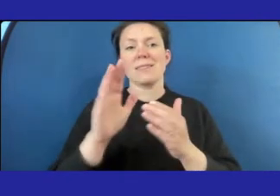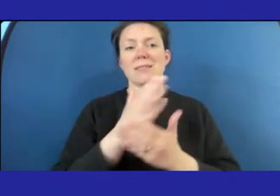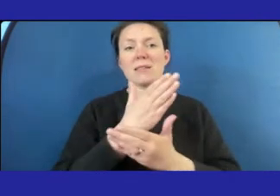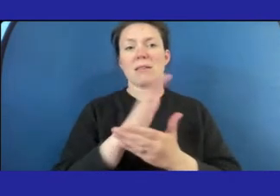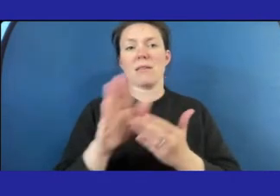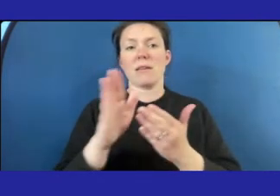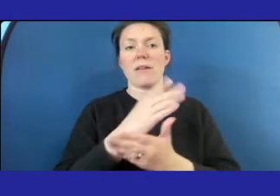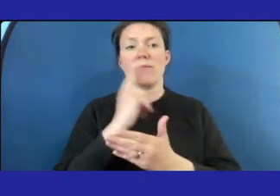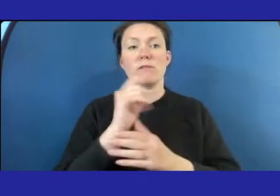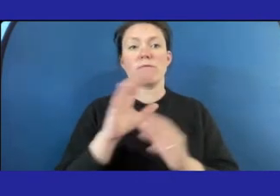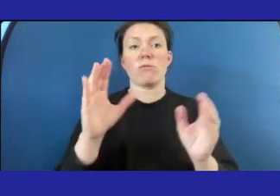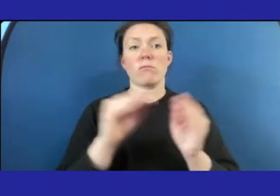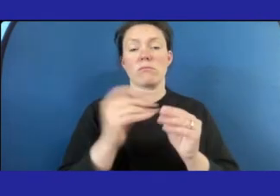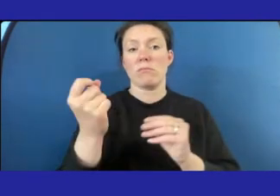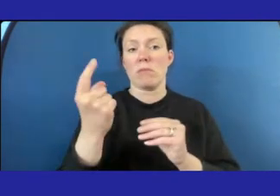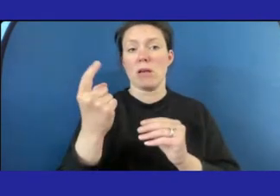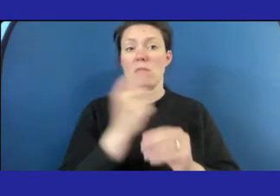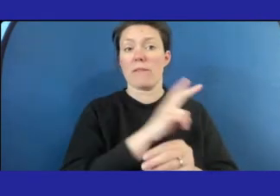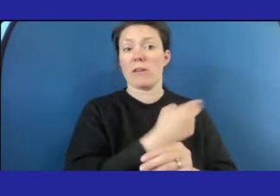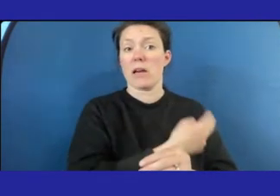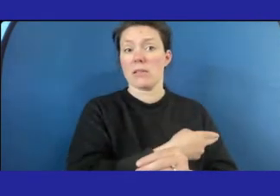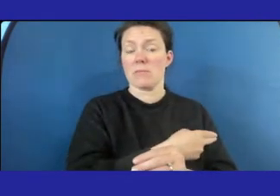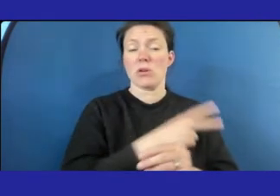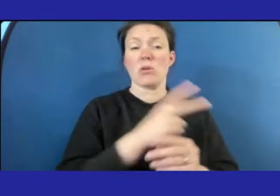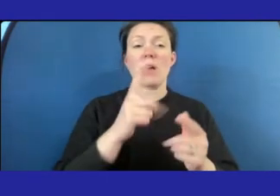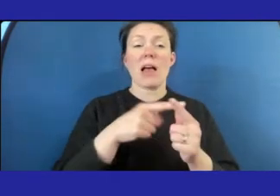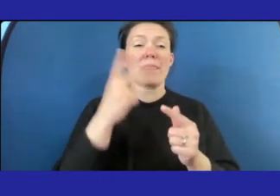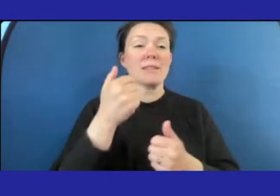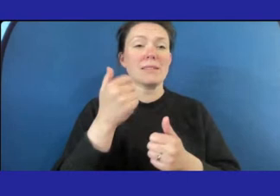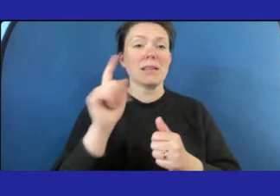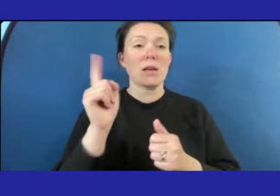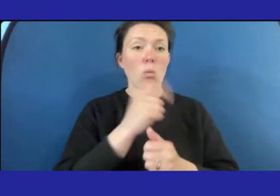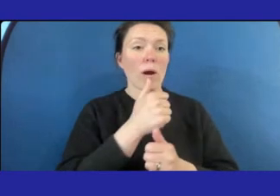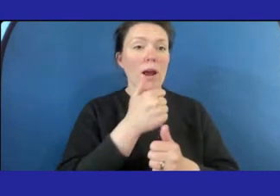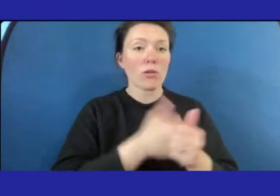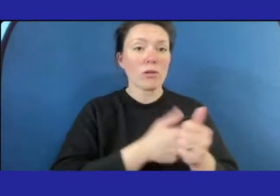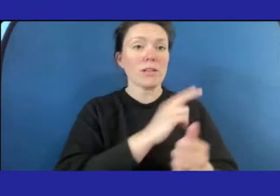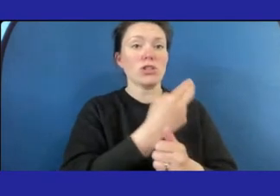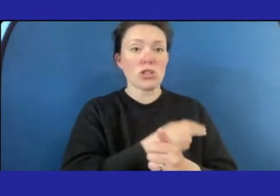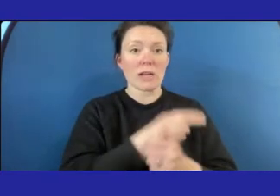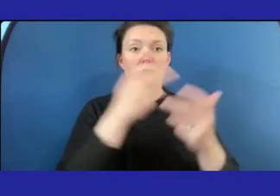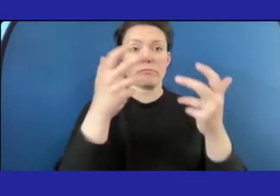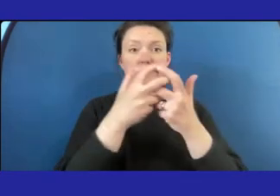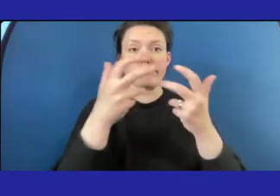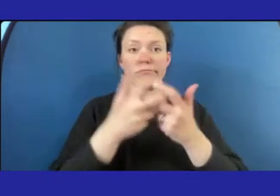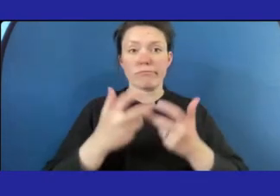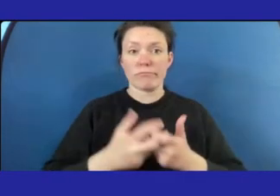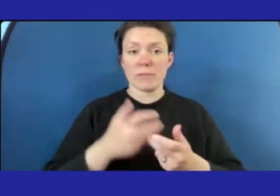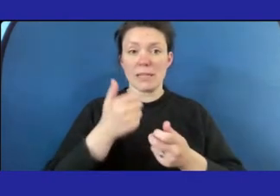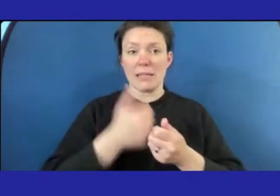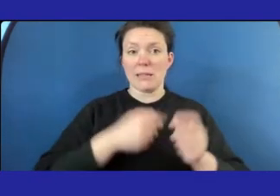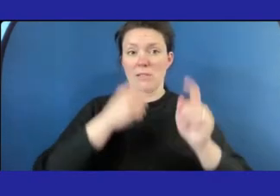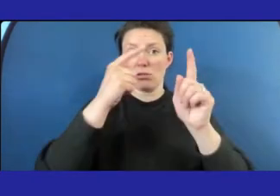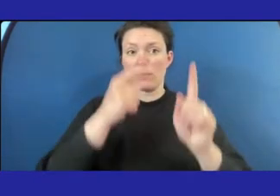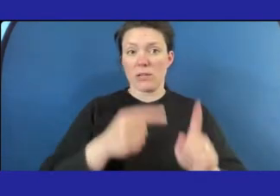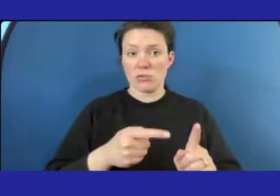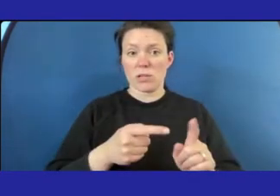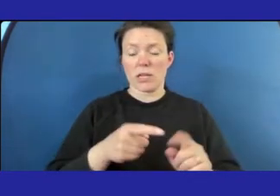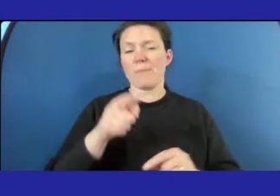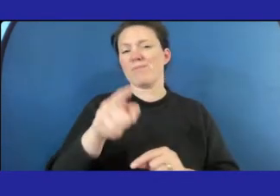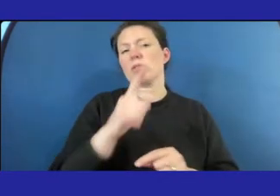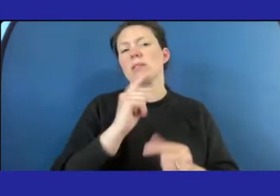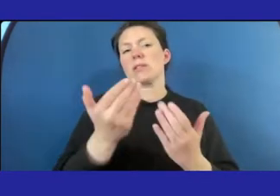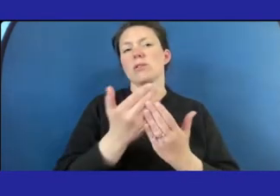11 hospitals, and then to see where does each hospital rank on these different metrics. So this is just a new